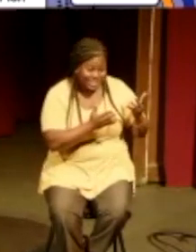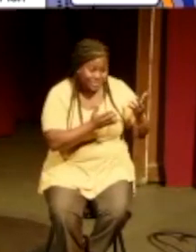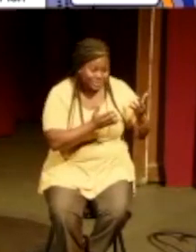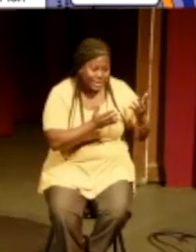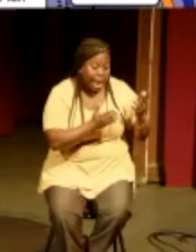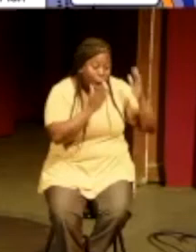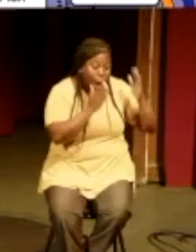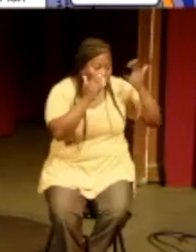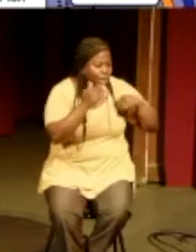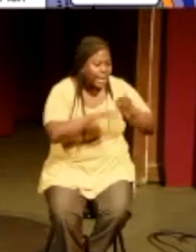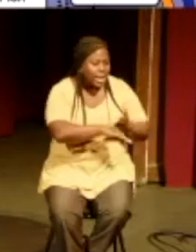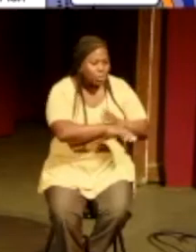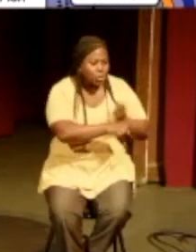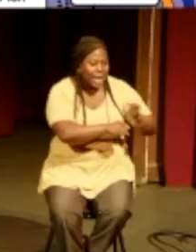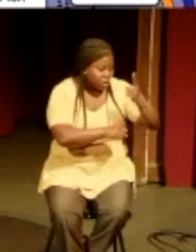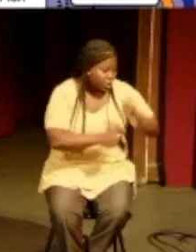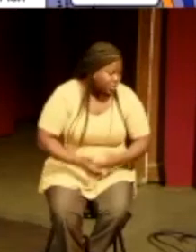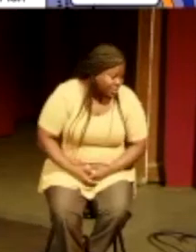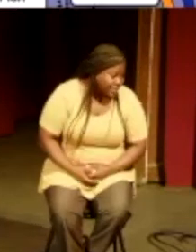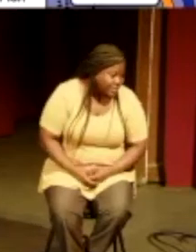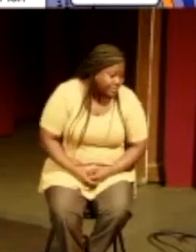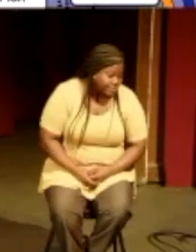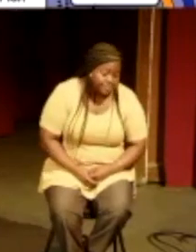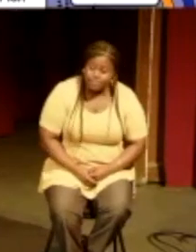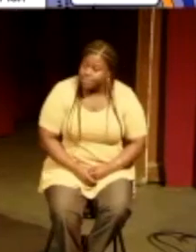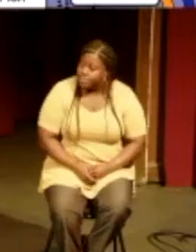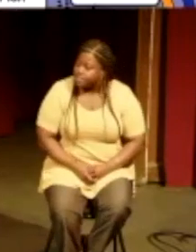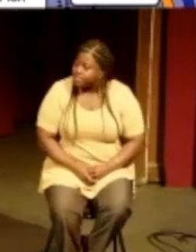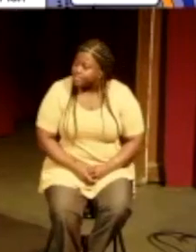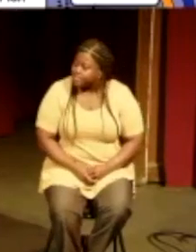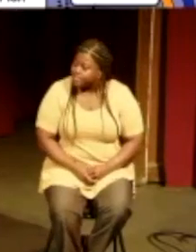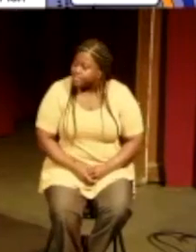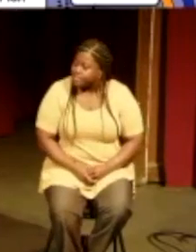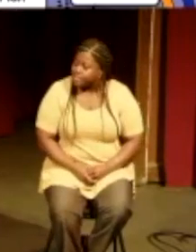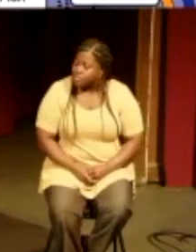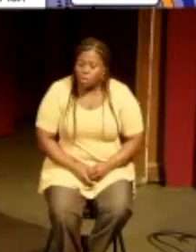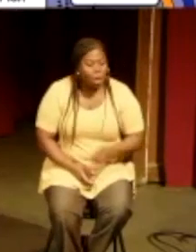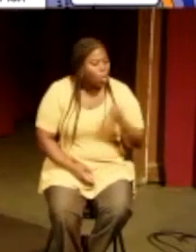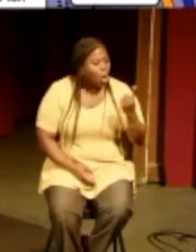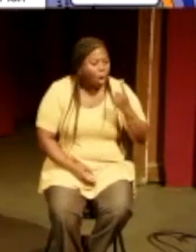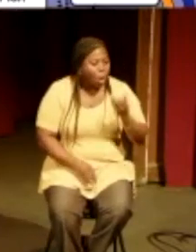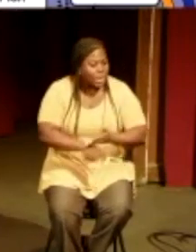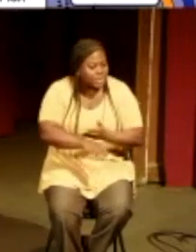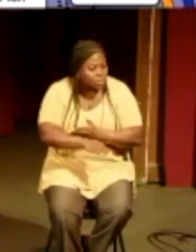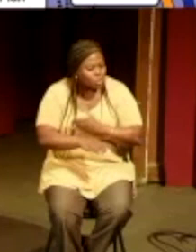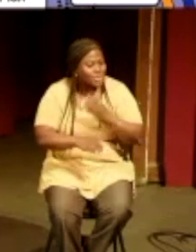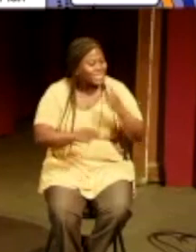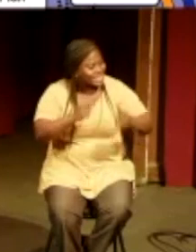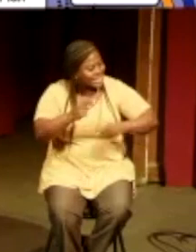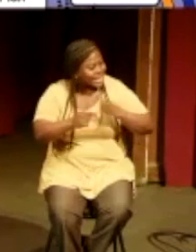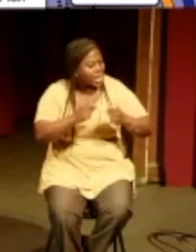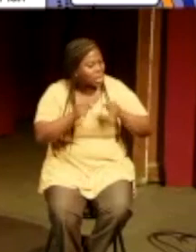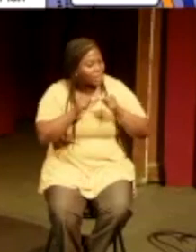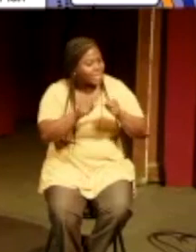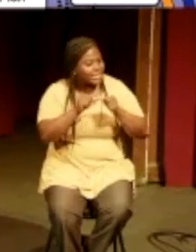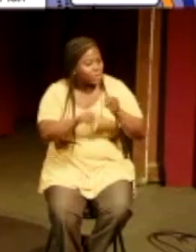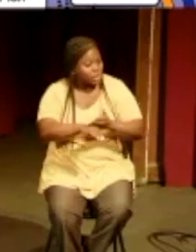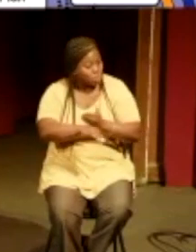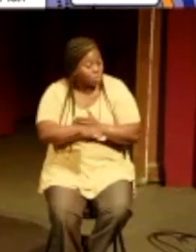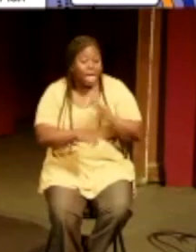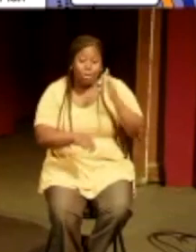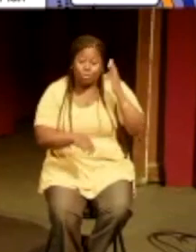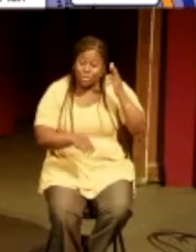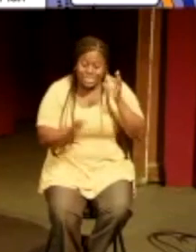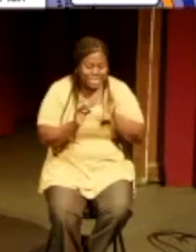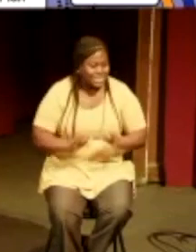hopes that we can do better the next time around. That's a continuous improvement. That's a cycle of continuous improvement. That's why it's very, very